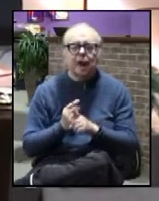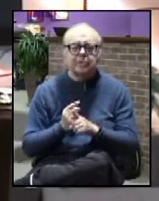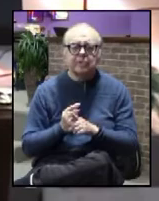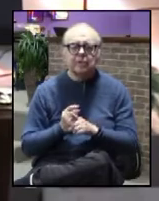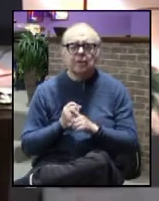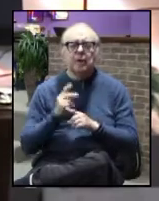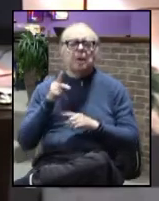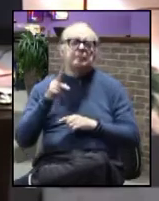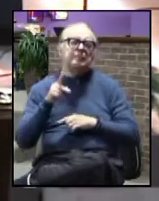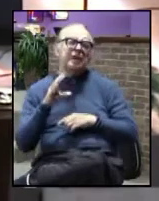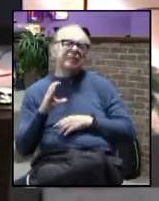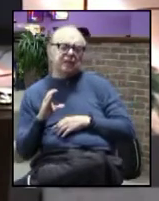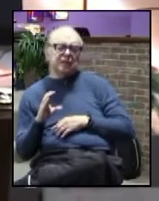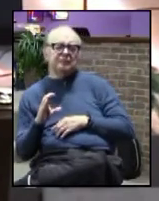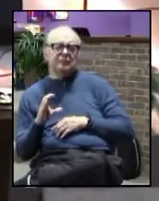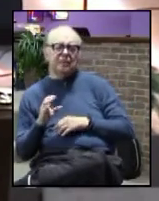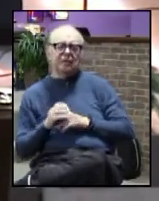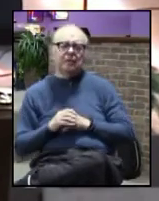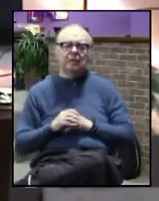Okay?